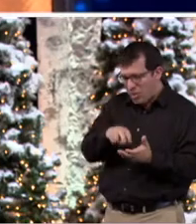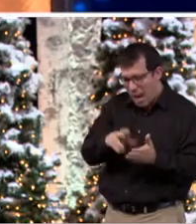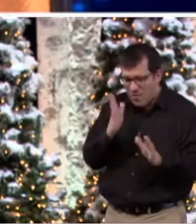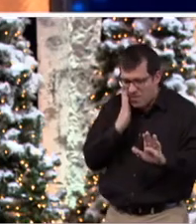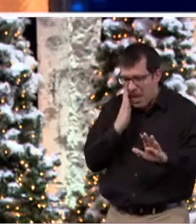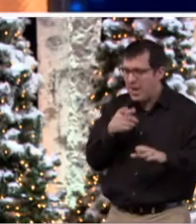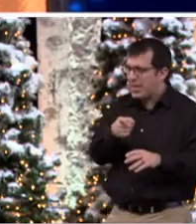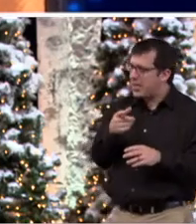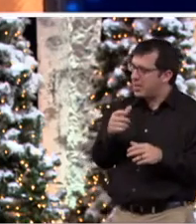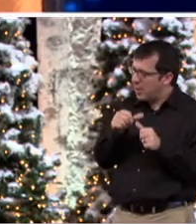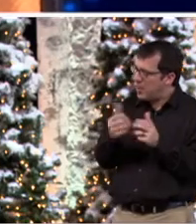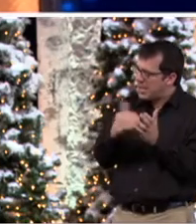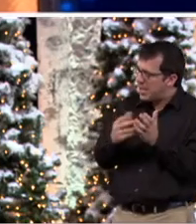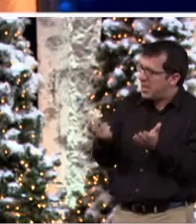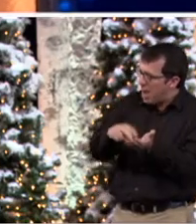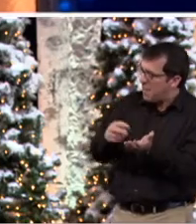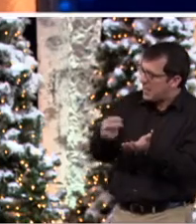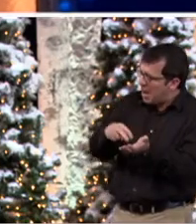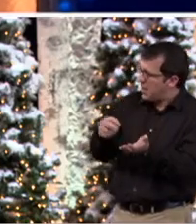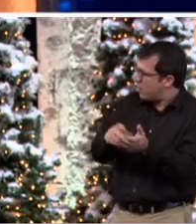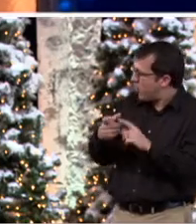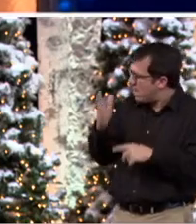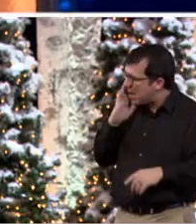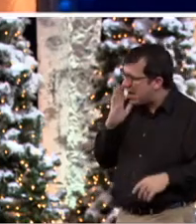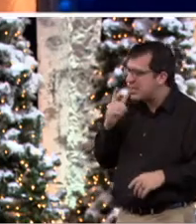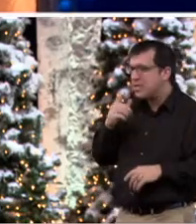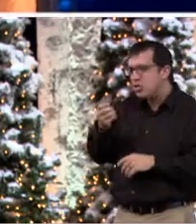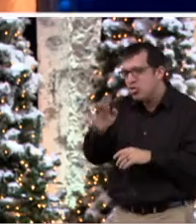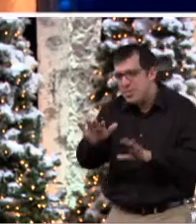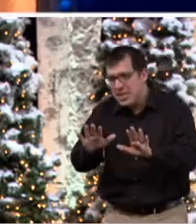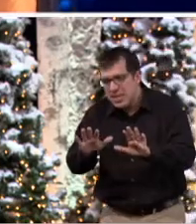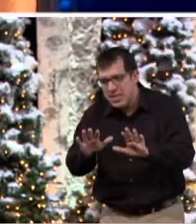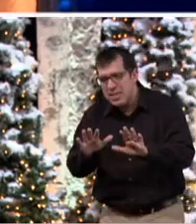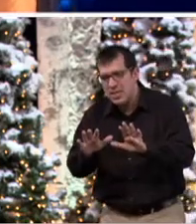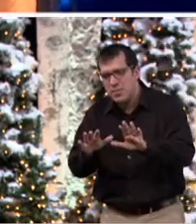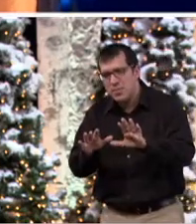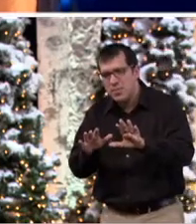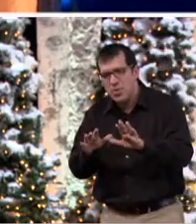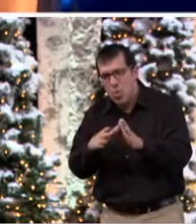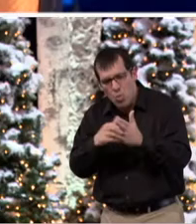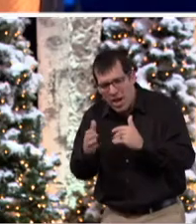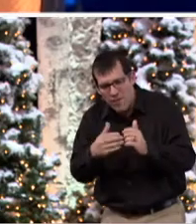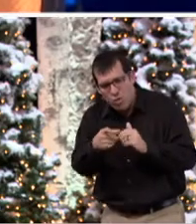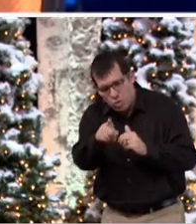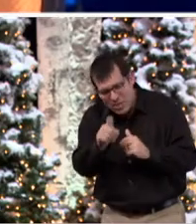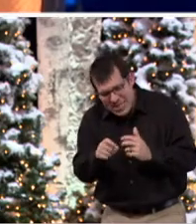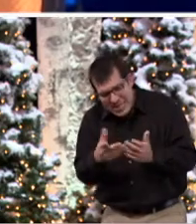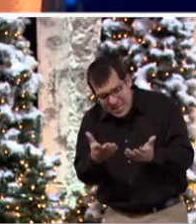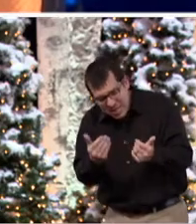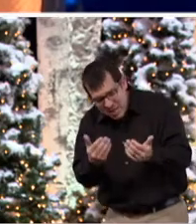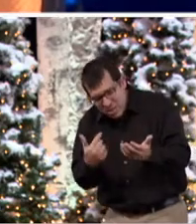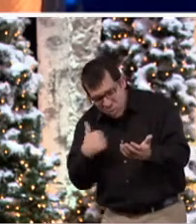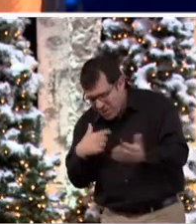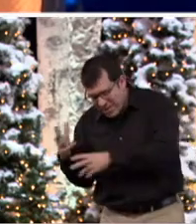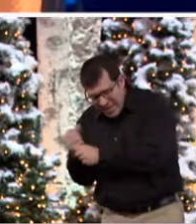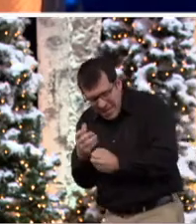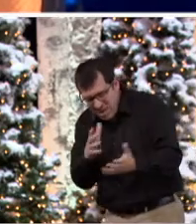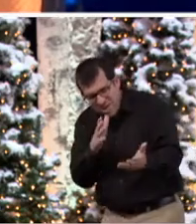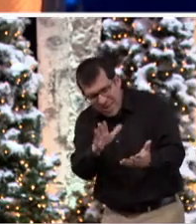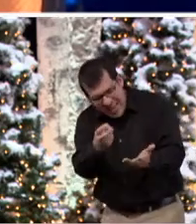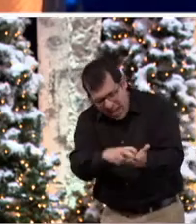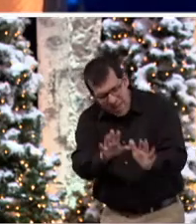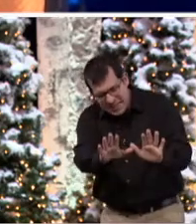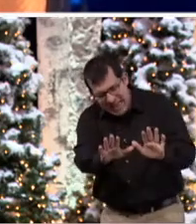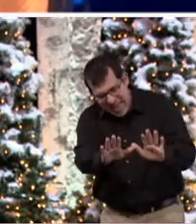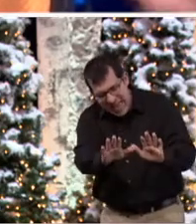kept trying to get out of bed. And she said, Jimmy, whatever you need, we'll get it for you. Don't try